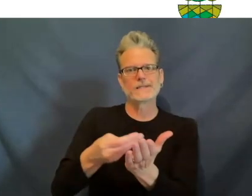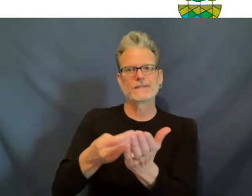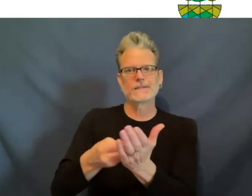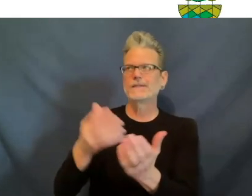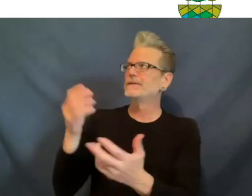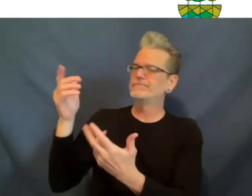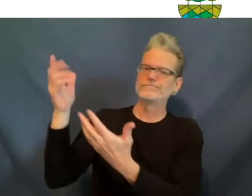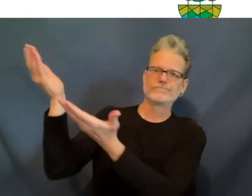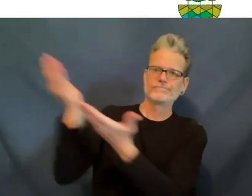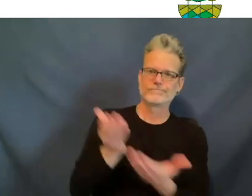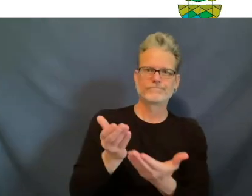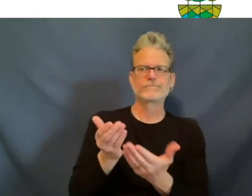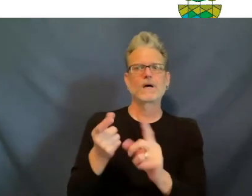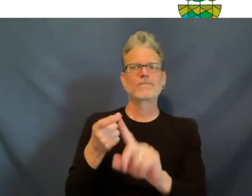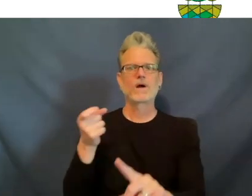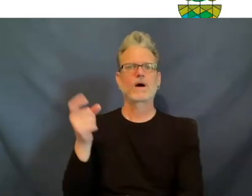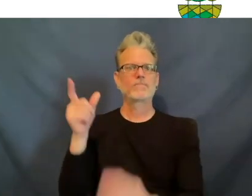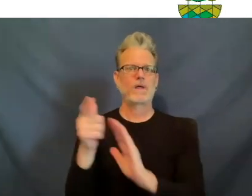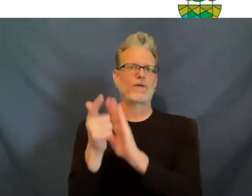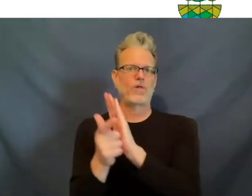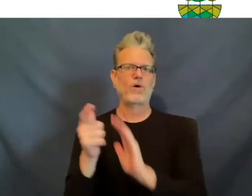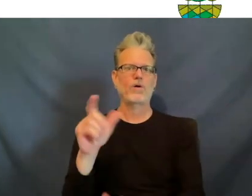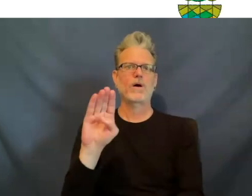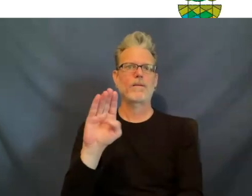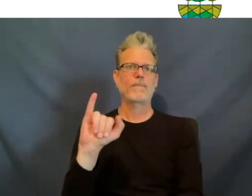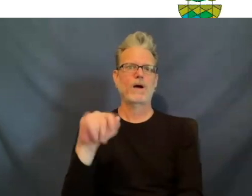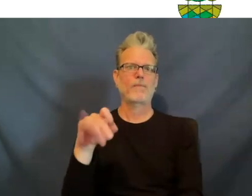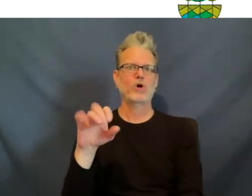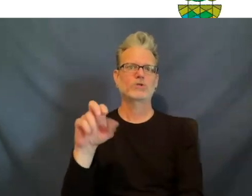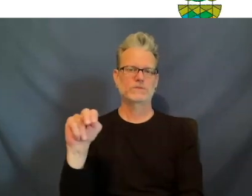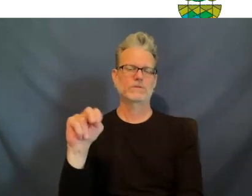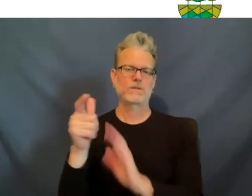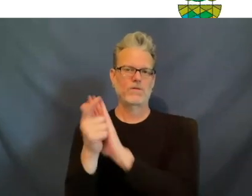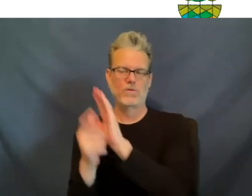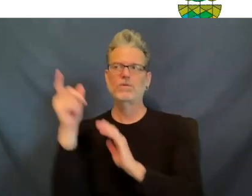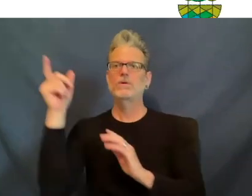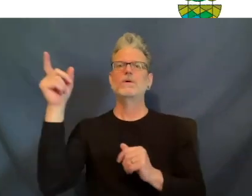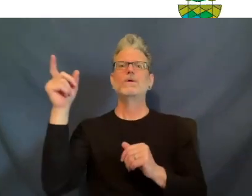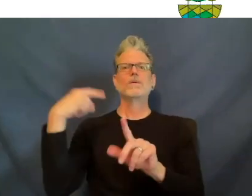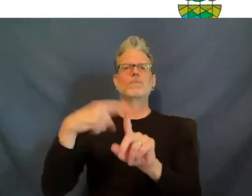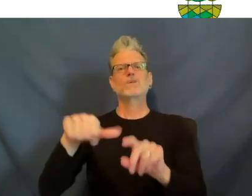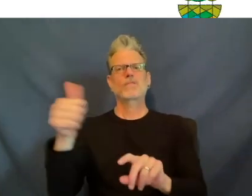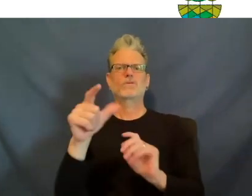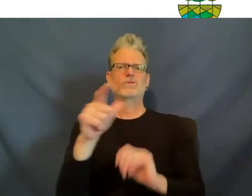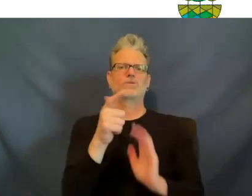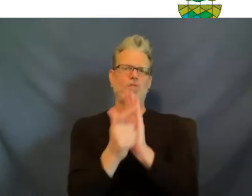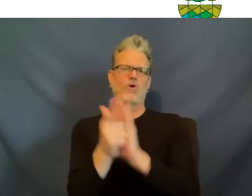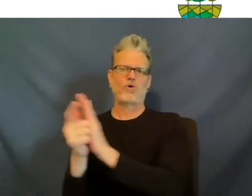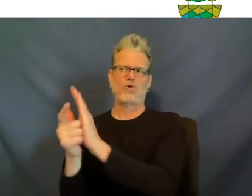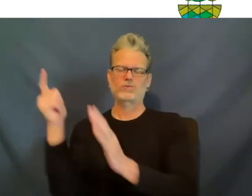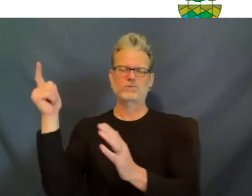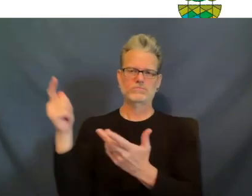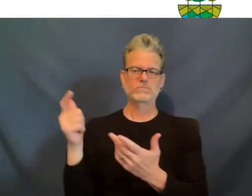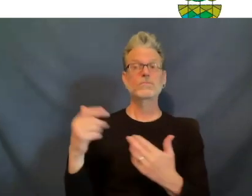come through the bipartisan infrastructure law, the Inflation Reduction Act, and other pieces of legislation. So there are 6